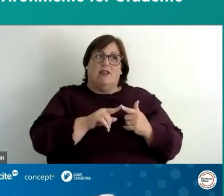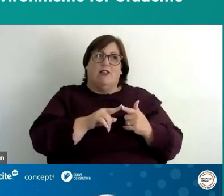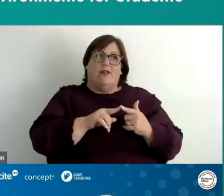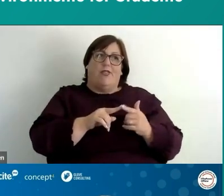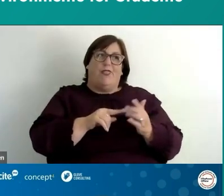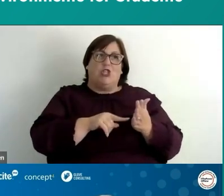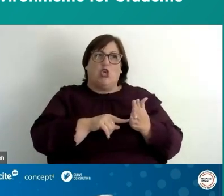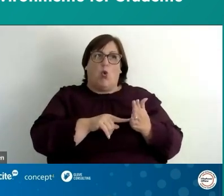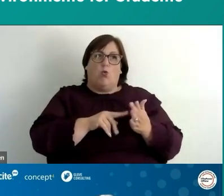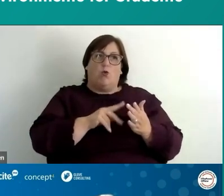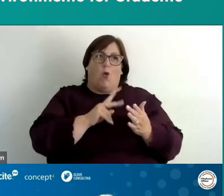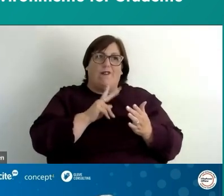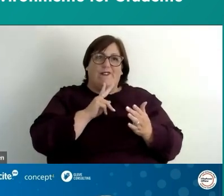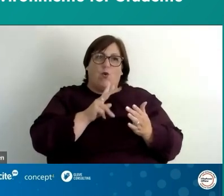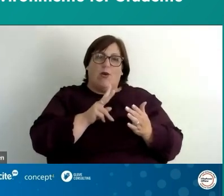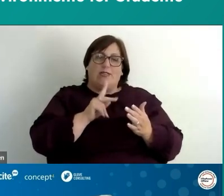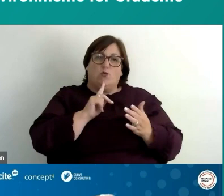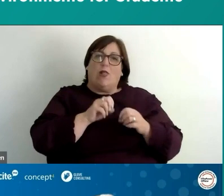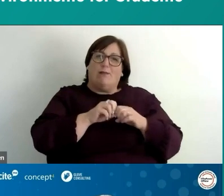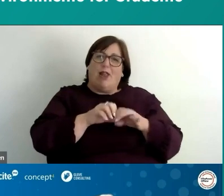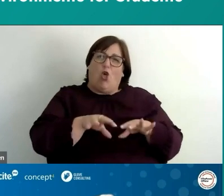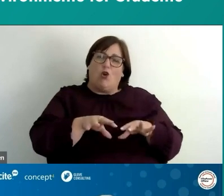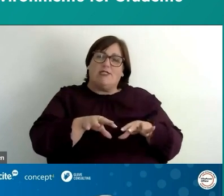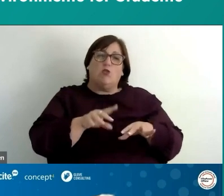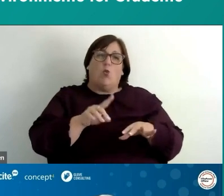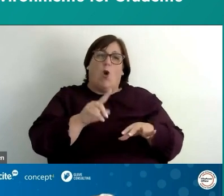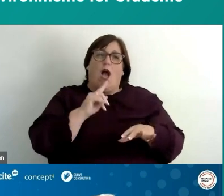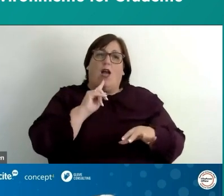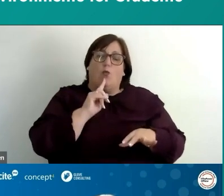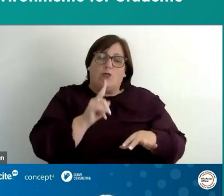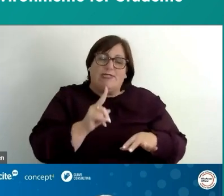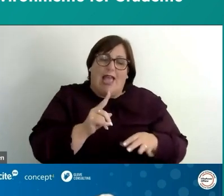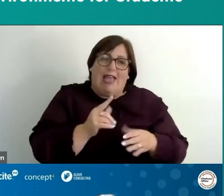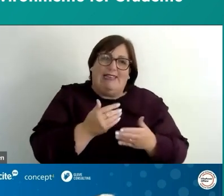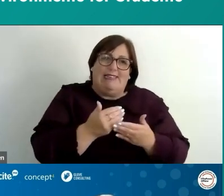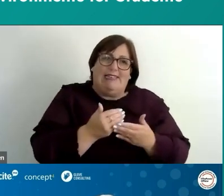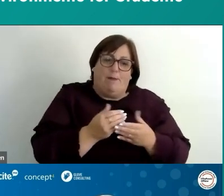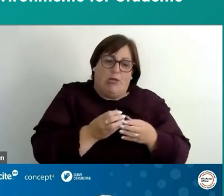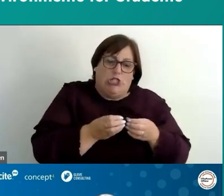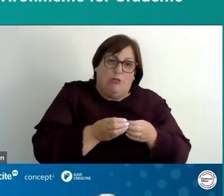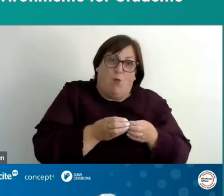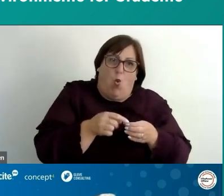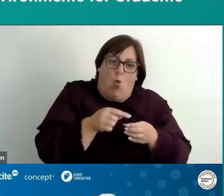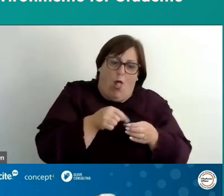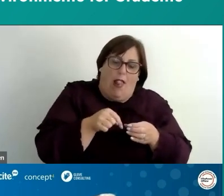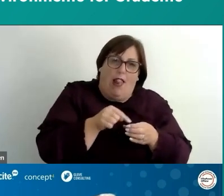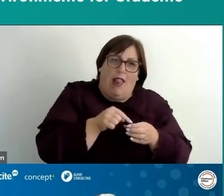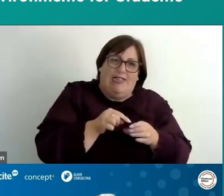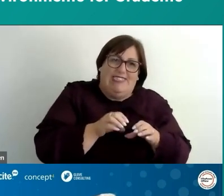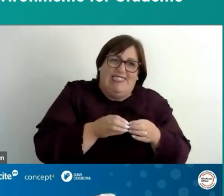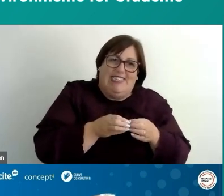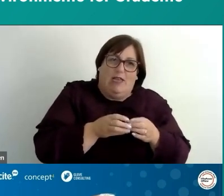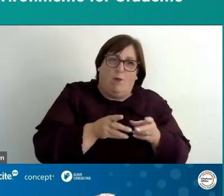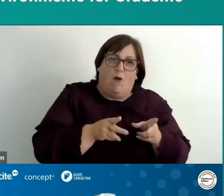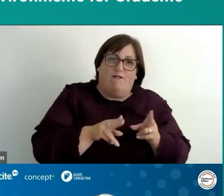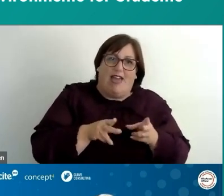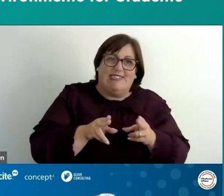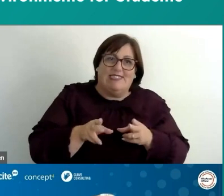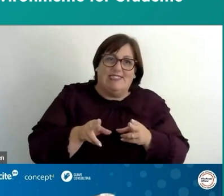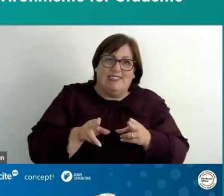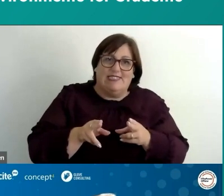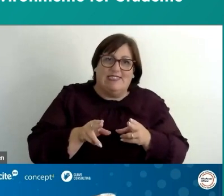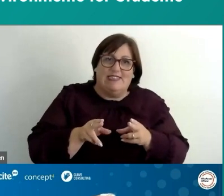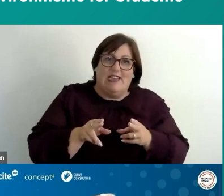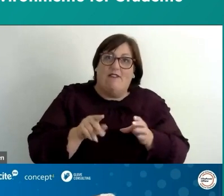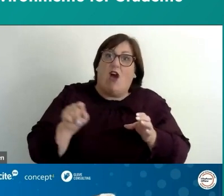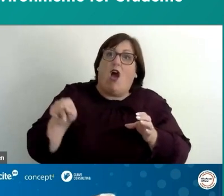to restrict this to a small number of editors. If you do need to get content from people who need to get their content